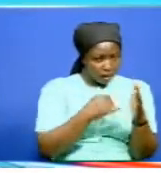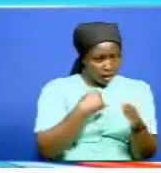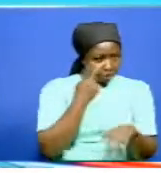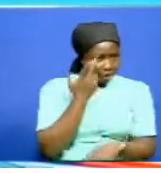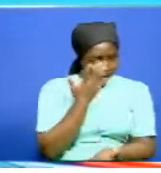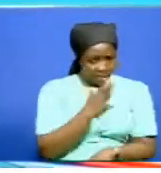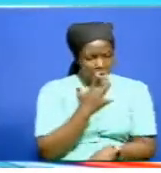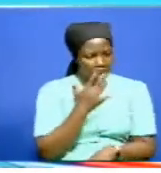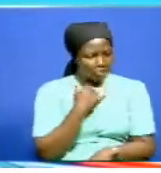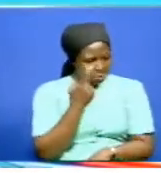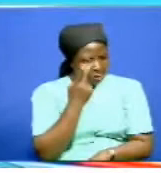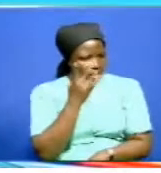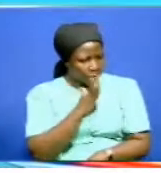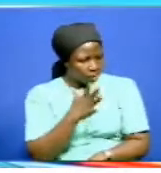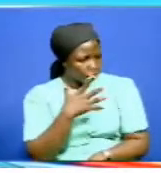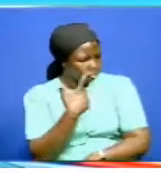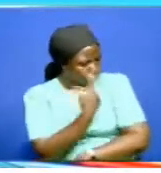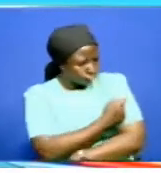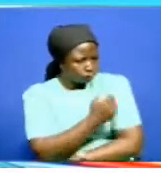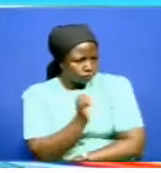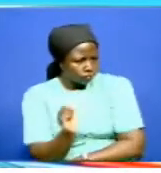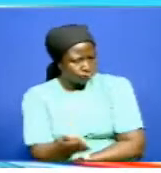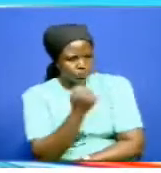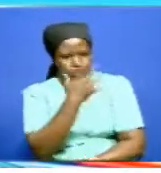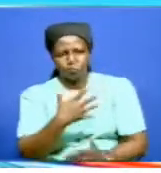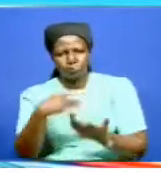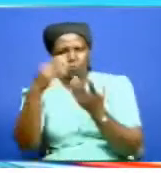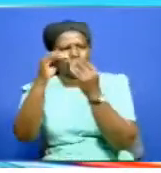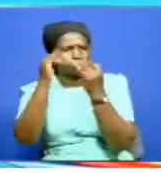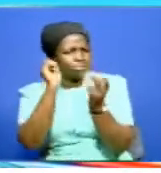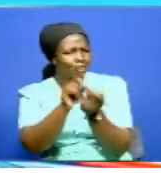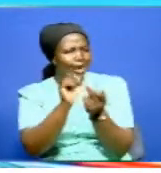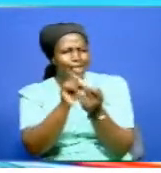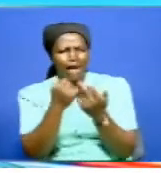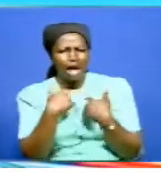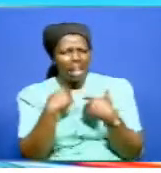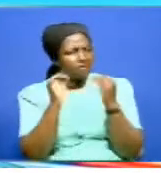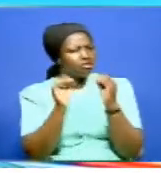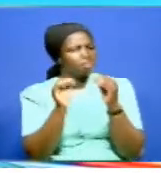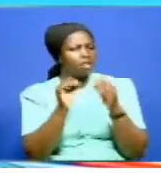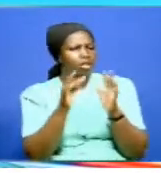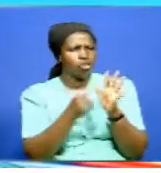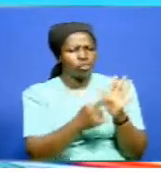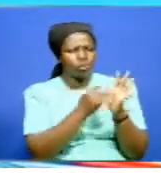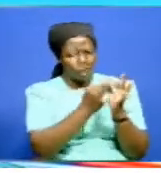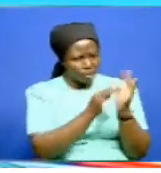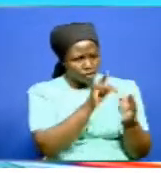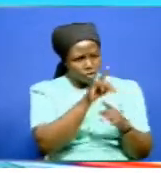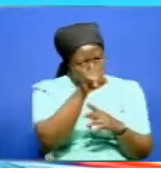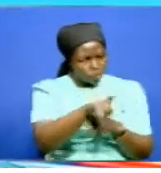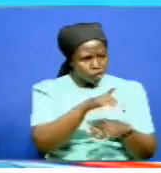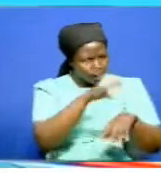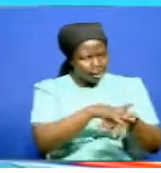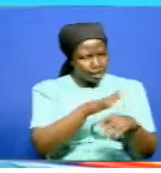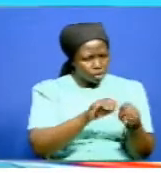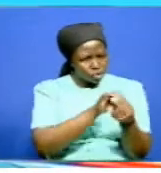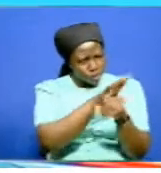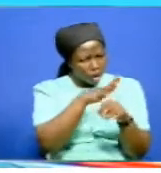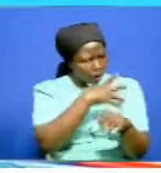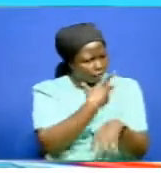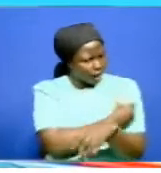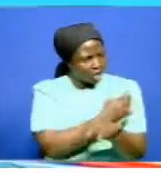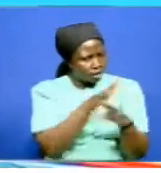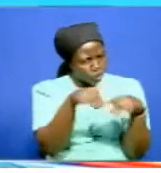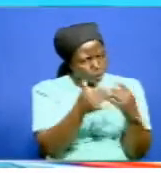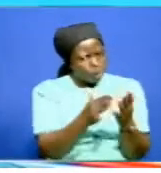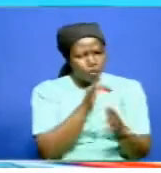just gets a jab, we wake up, you go. There are no tests, perhaps to ascertain whether you should get the COVID-19 vaccine